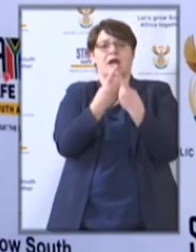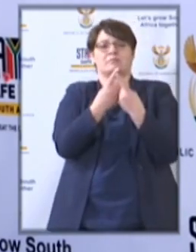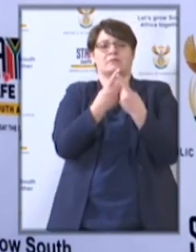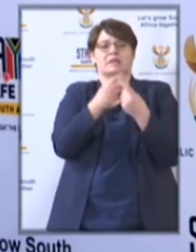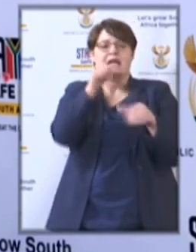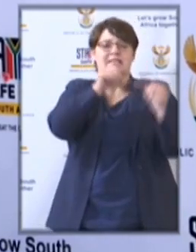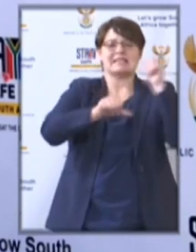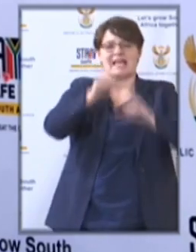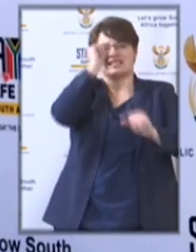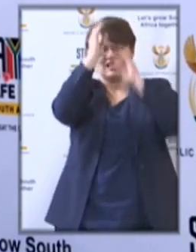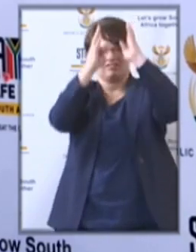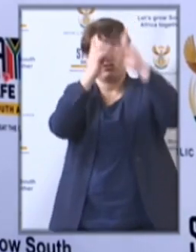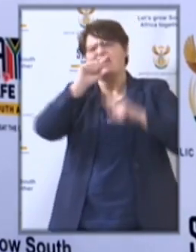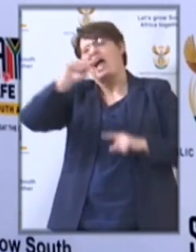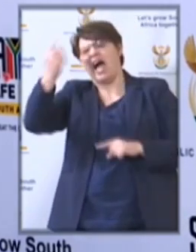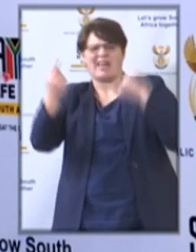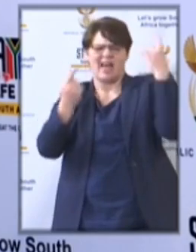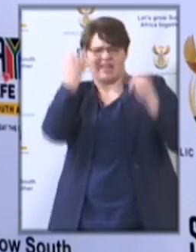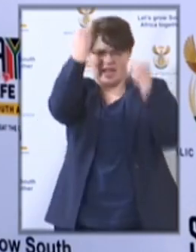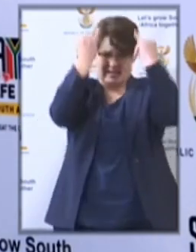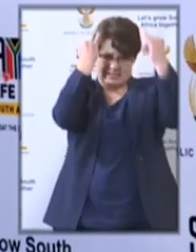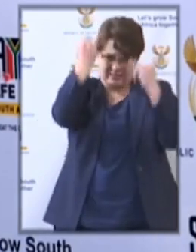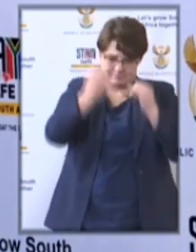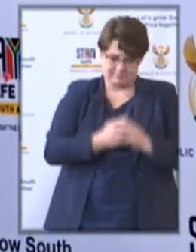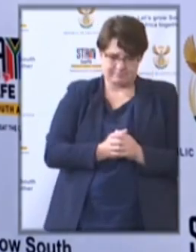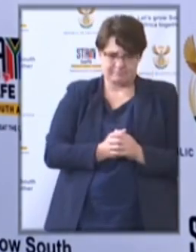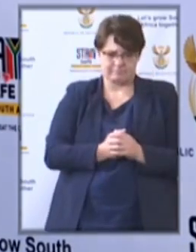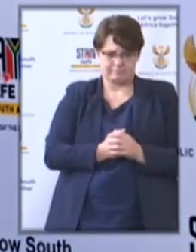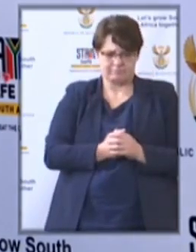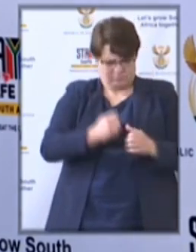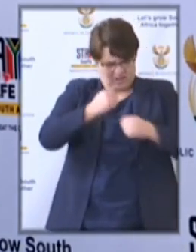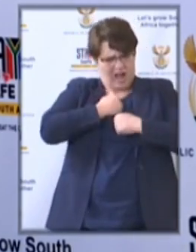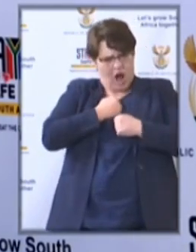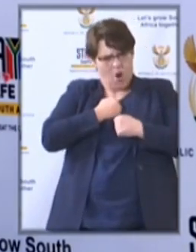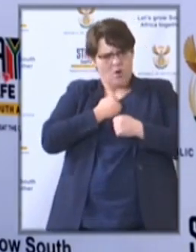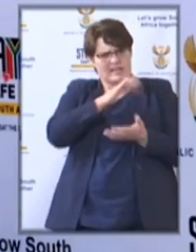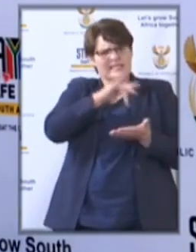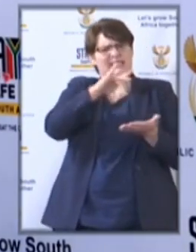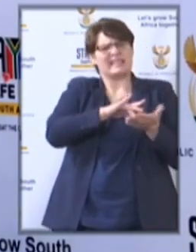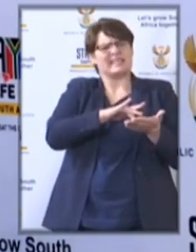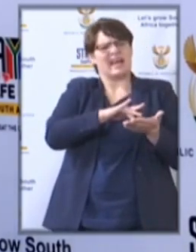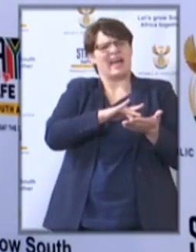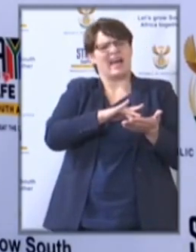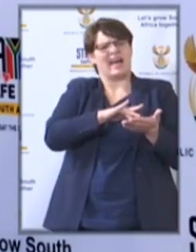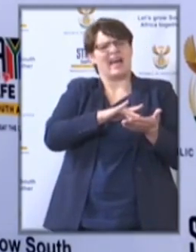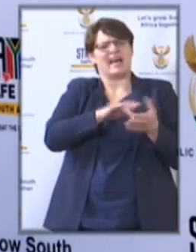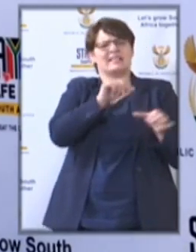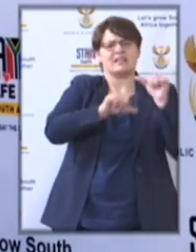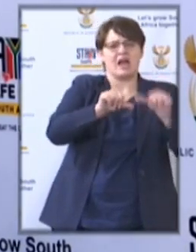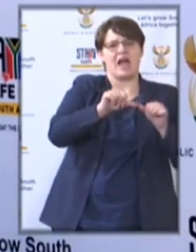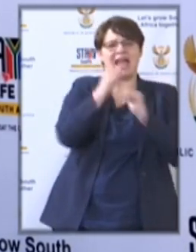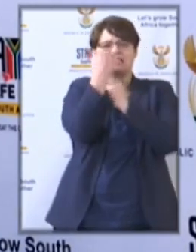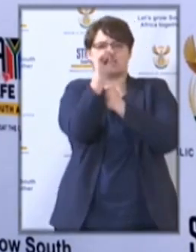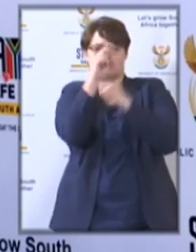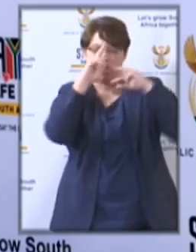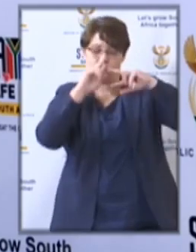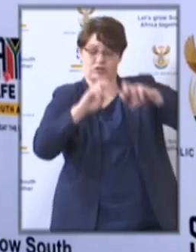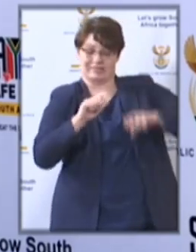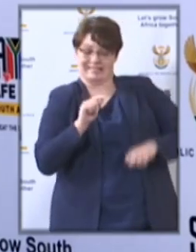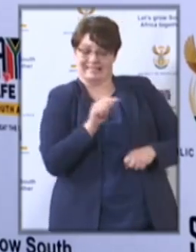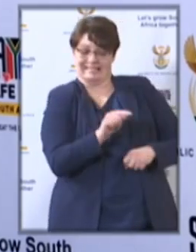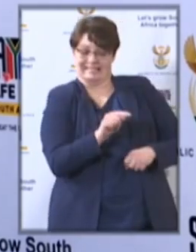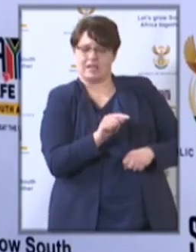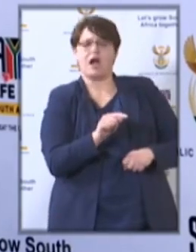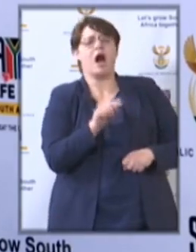Innovation and other initiatives. Our Center for Scientific and Industrial Research